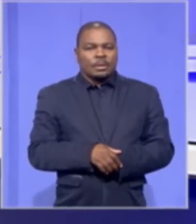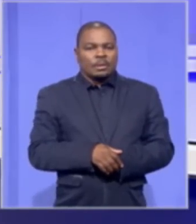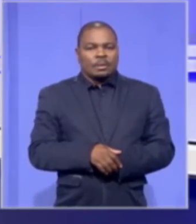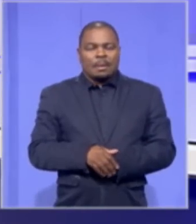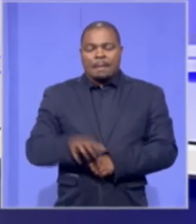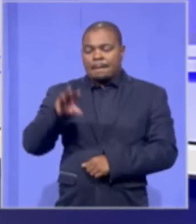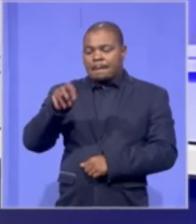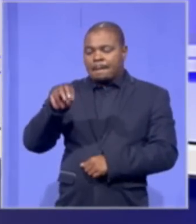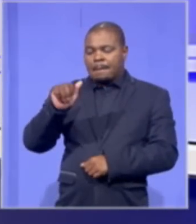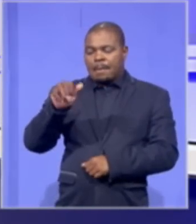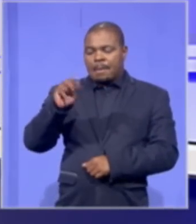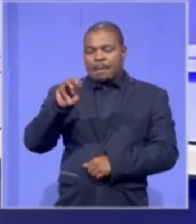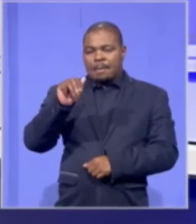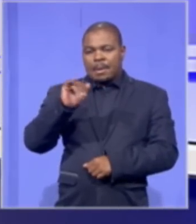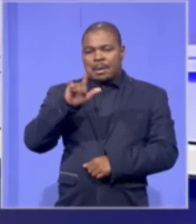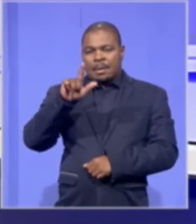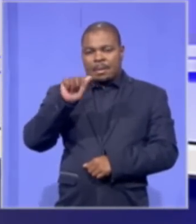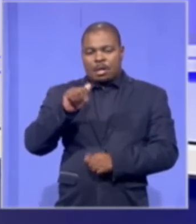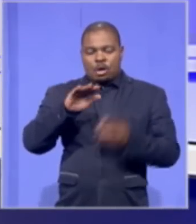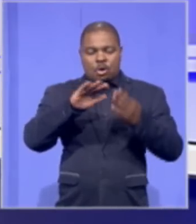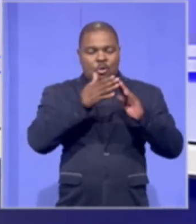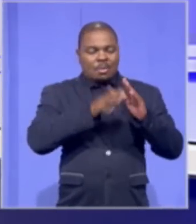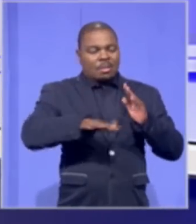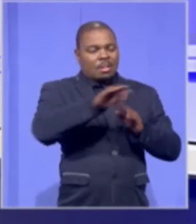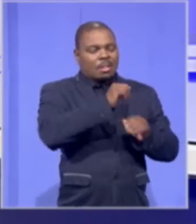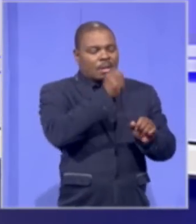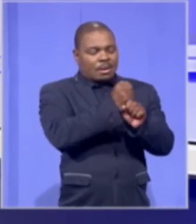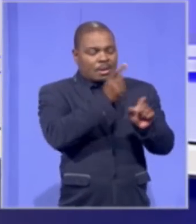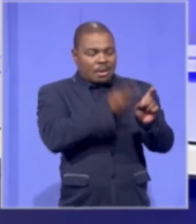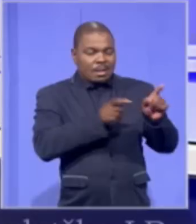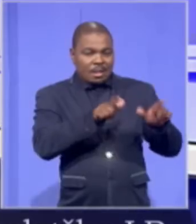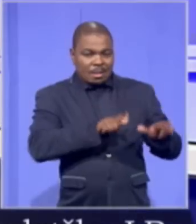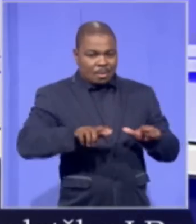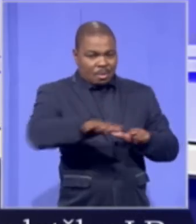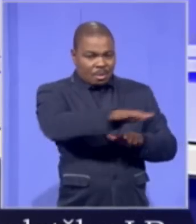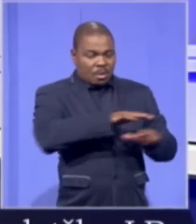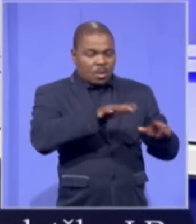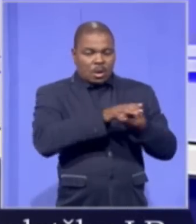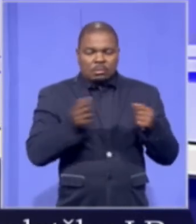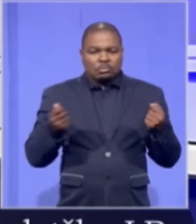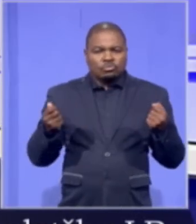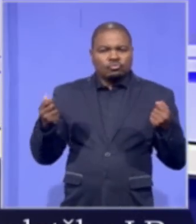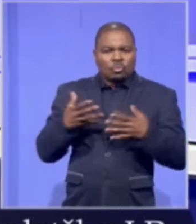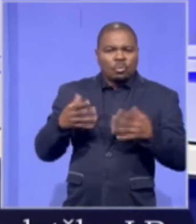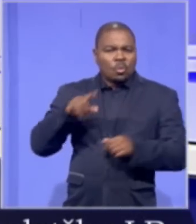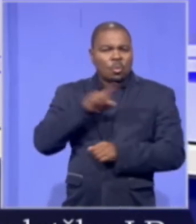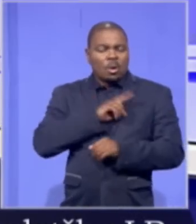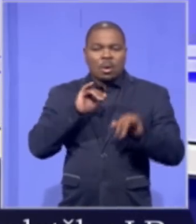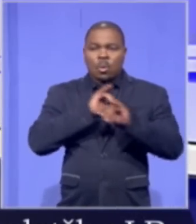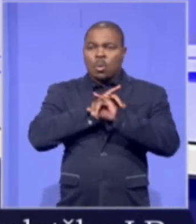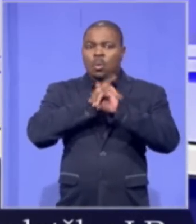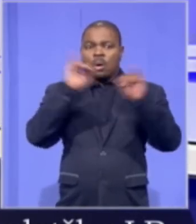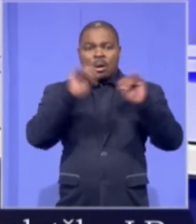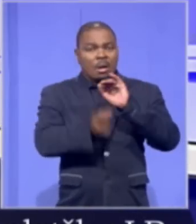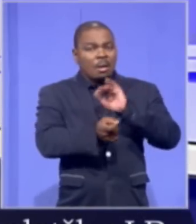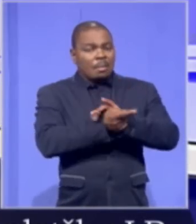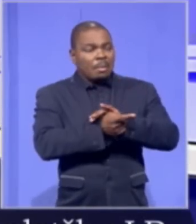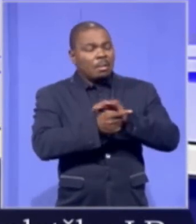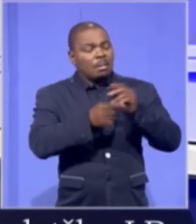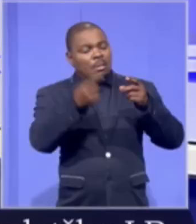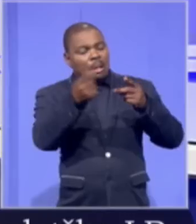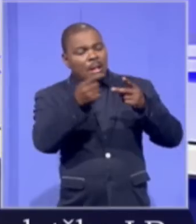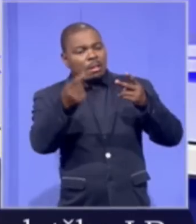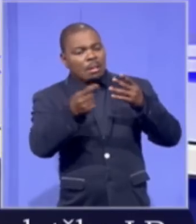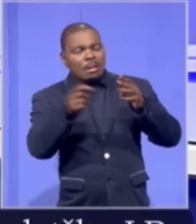Setšhaba sa Mamaila kgauswi le Kiane ka Limpopo se sa tšhogile ka morago ga ditiragalo tša go garola matswalo tše mmalwa tša